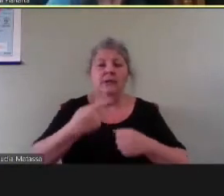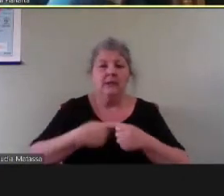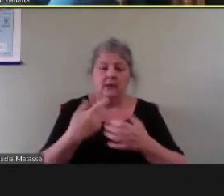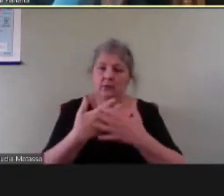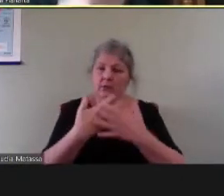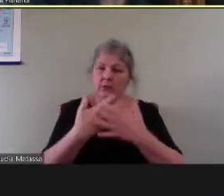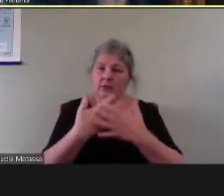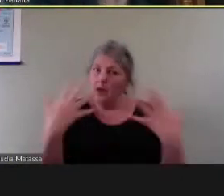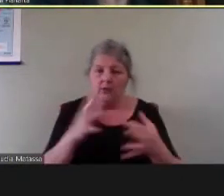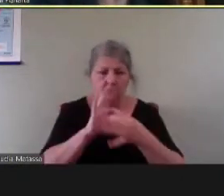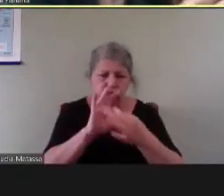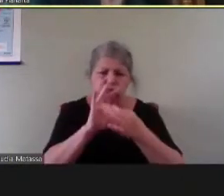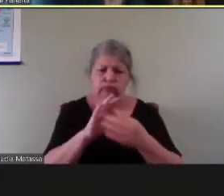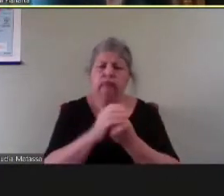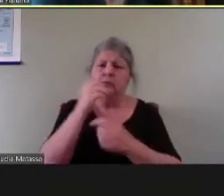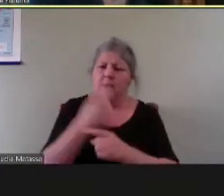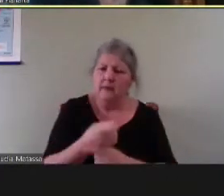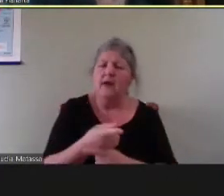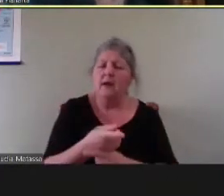of cooperation there.